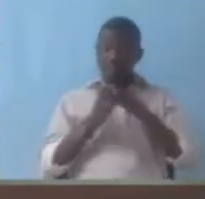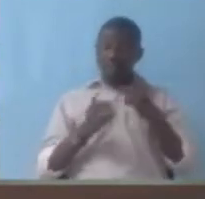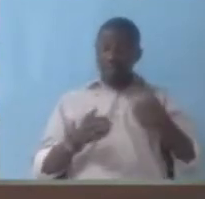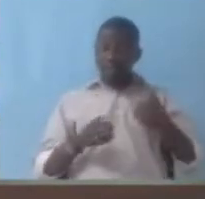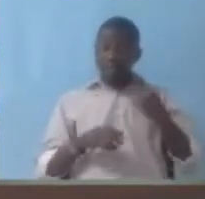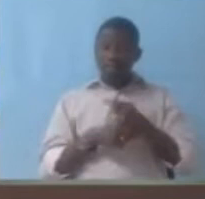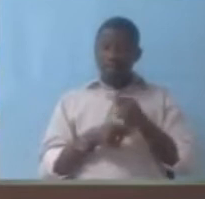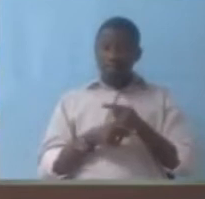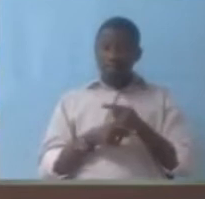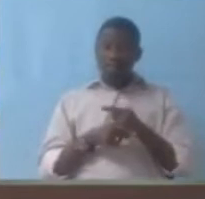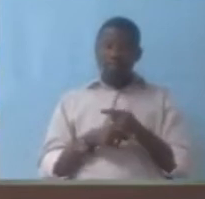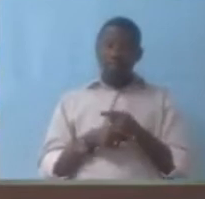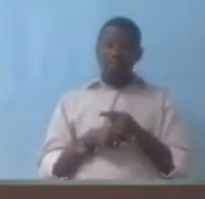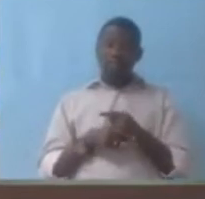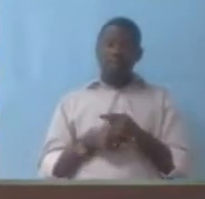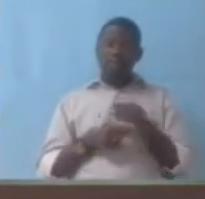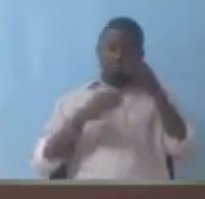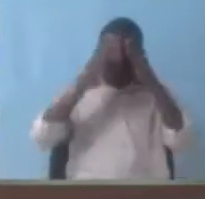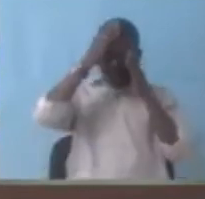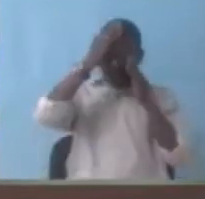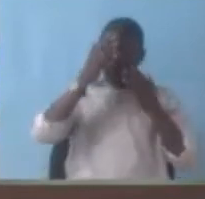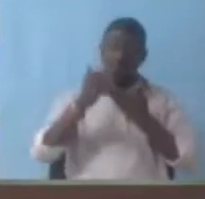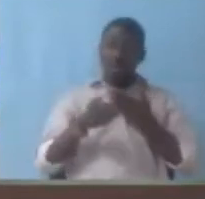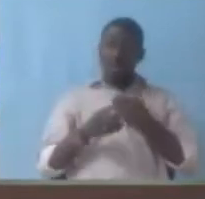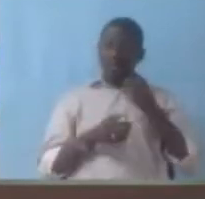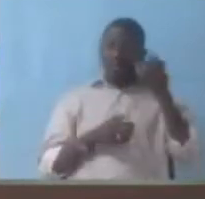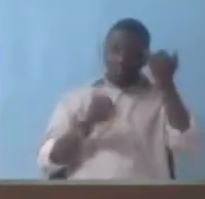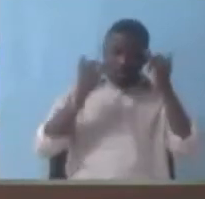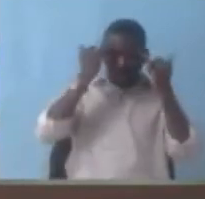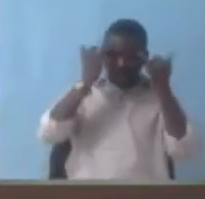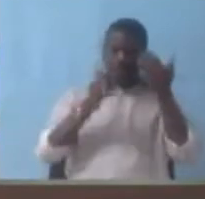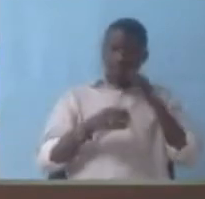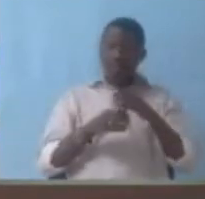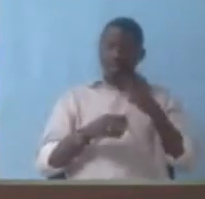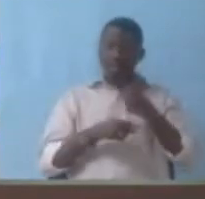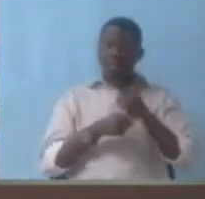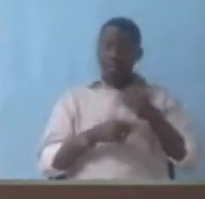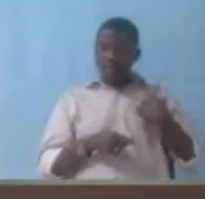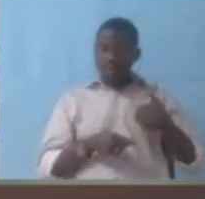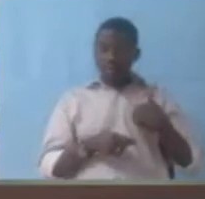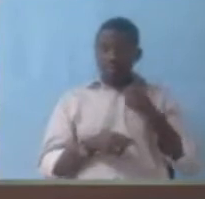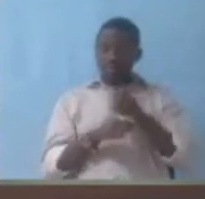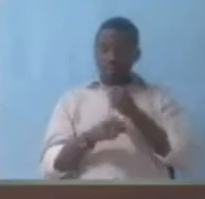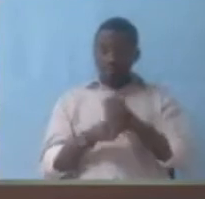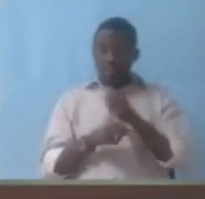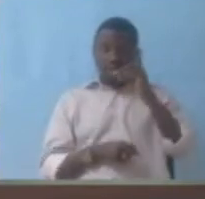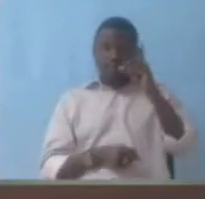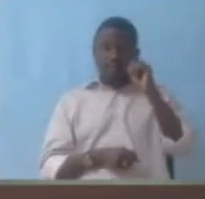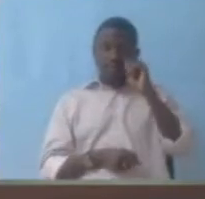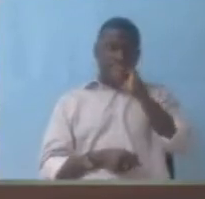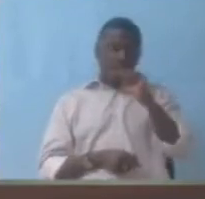did not have the military did not have the consent of the Gambian people to make the decrees. But